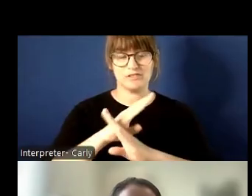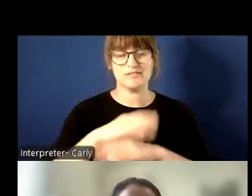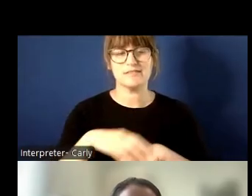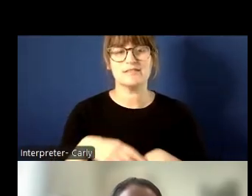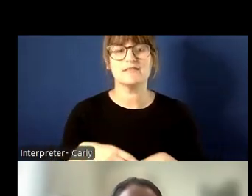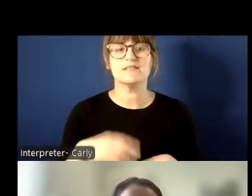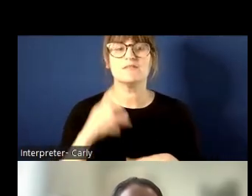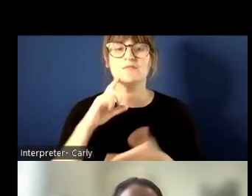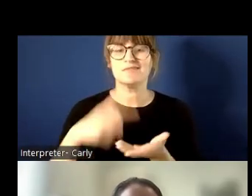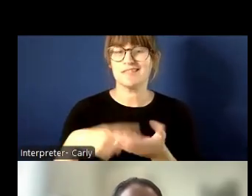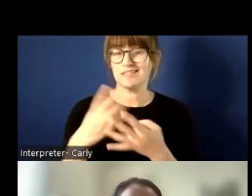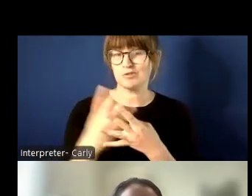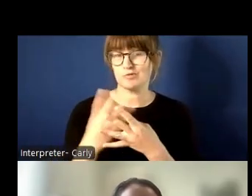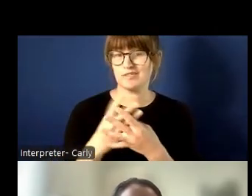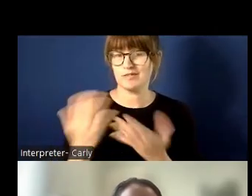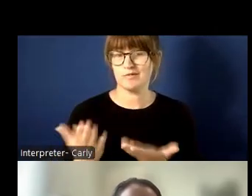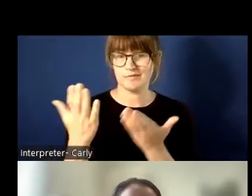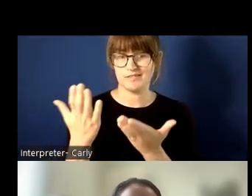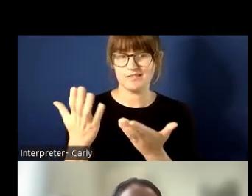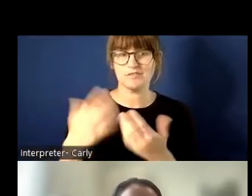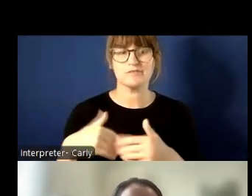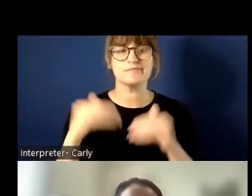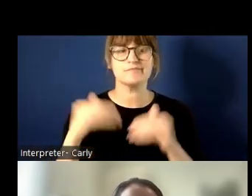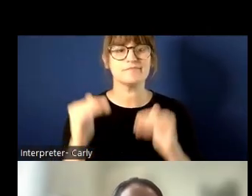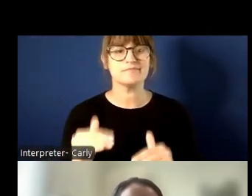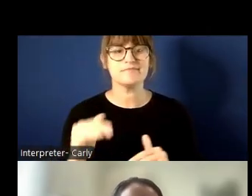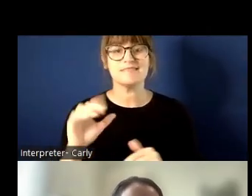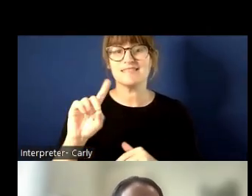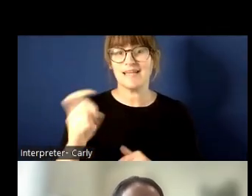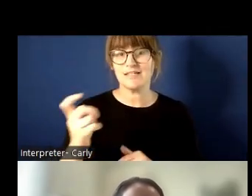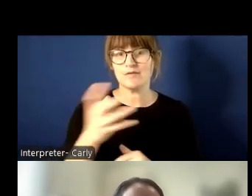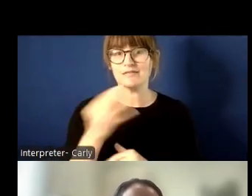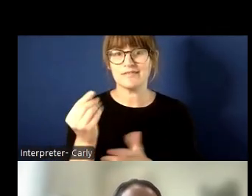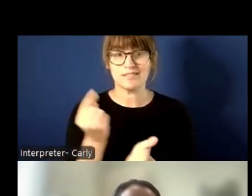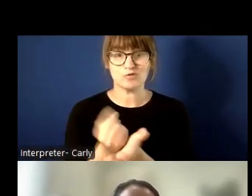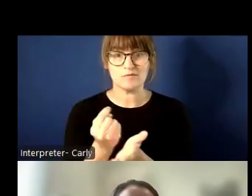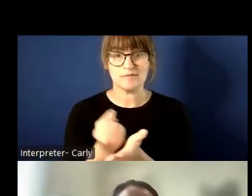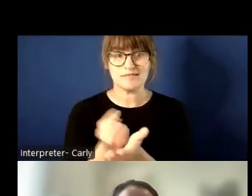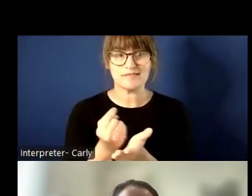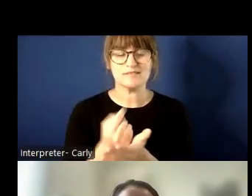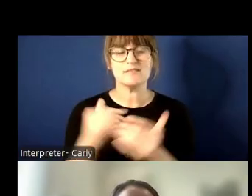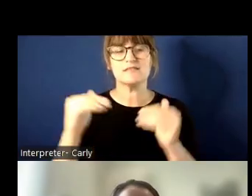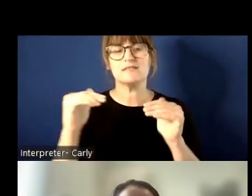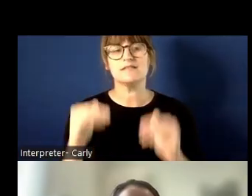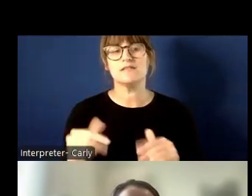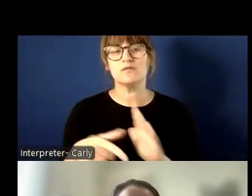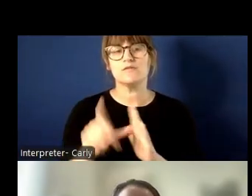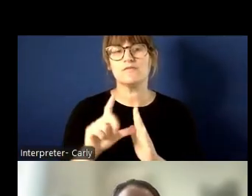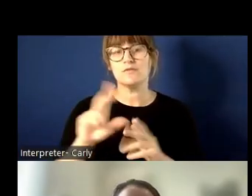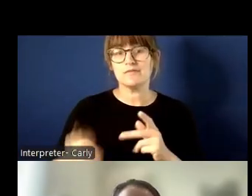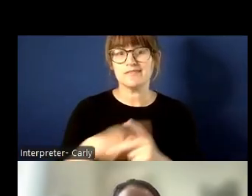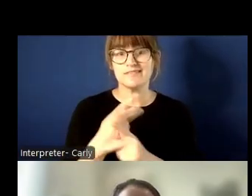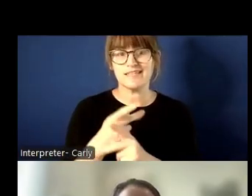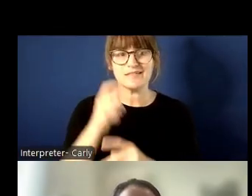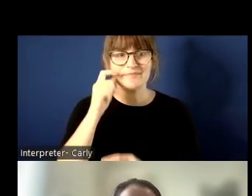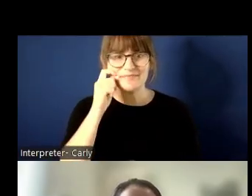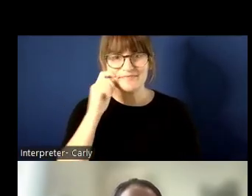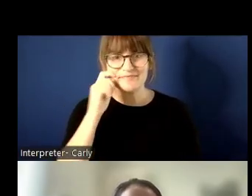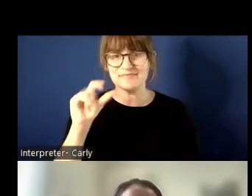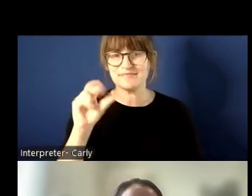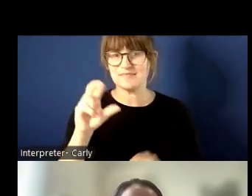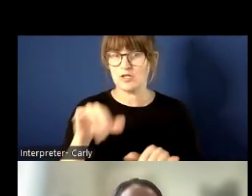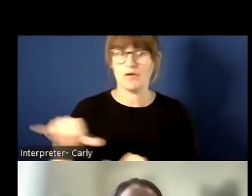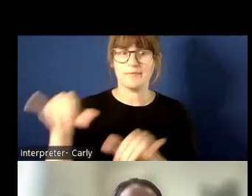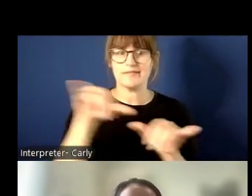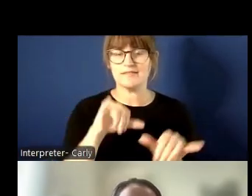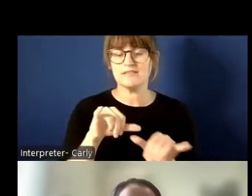screening recommendations. We'll move on to skin cancer diagnosis and treatment principles. I'm going to review some most common types of skin cancer with